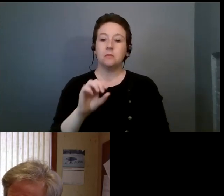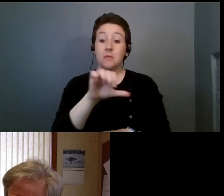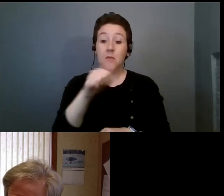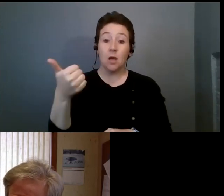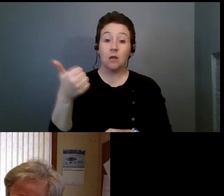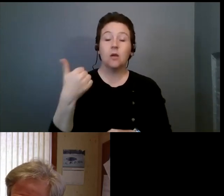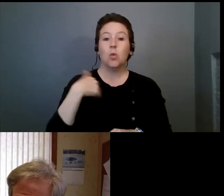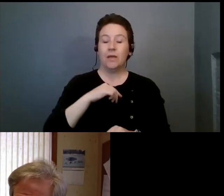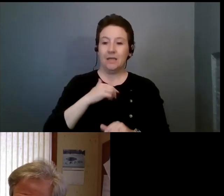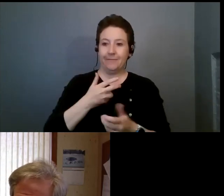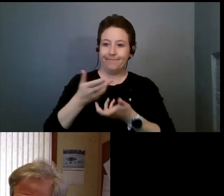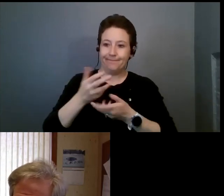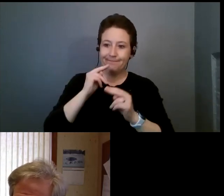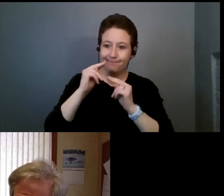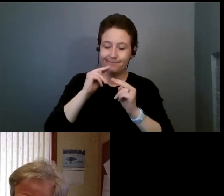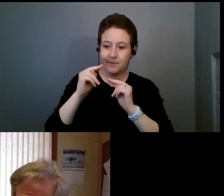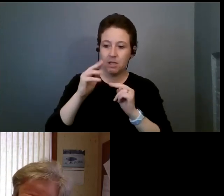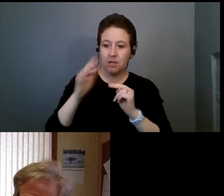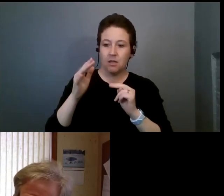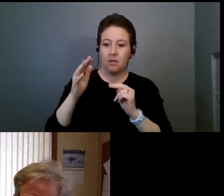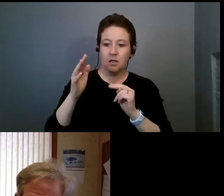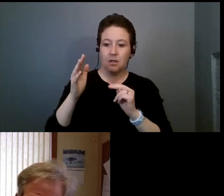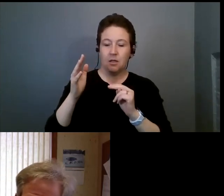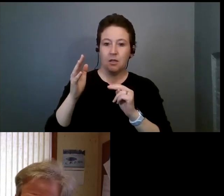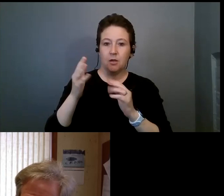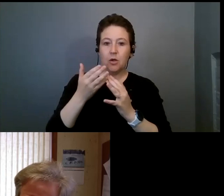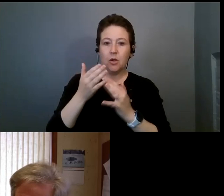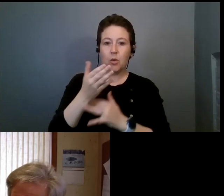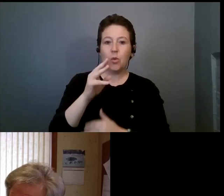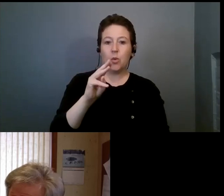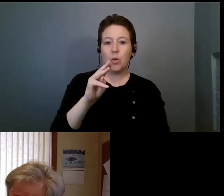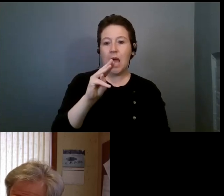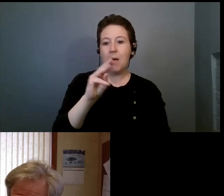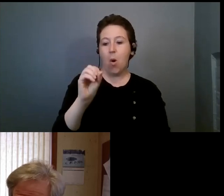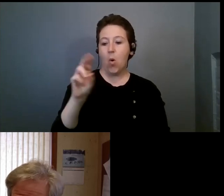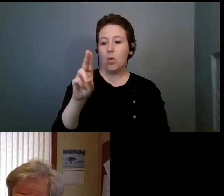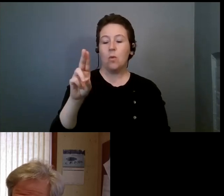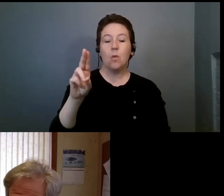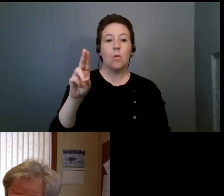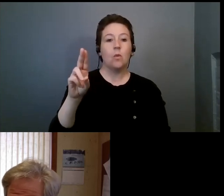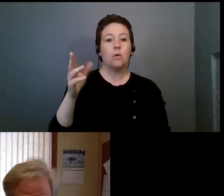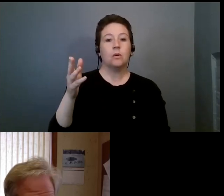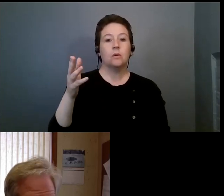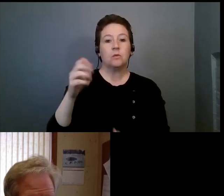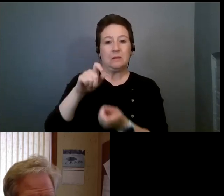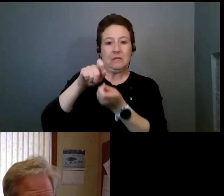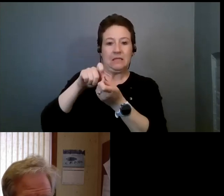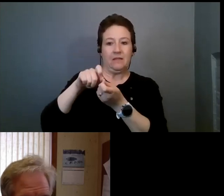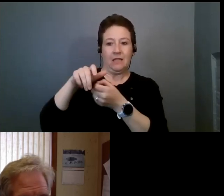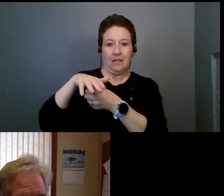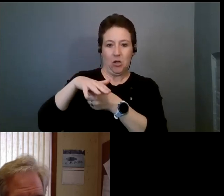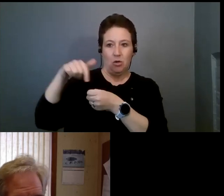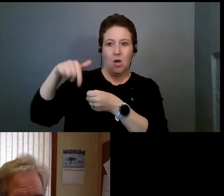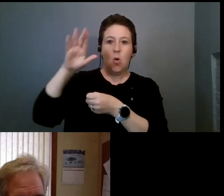we're negotiating through a memorandum of understanding with the area provider. We'll have